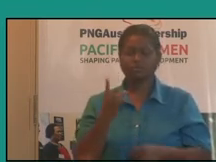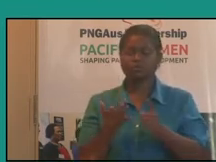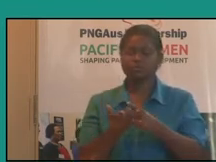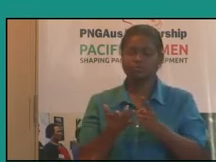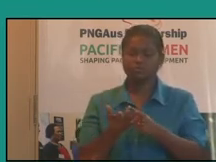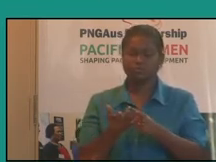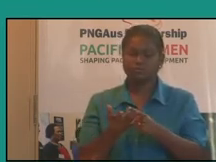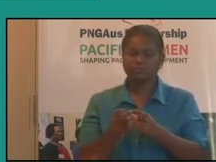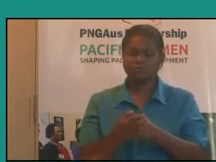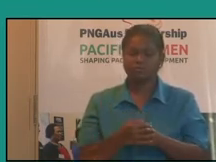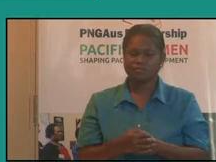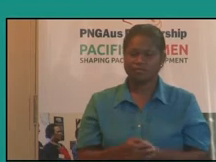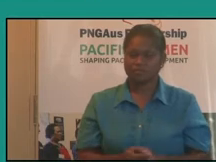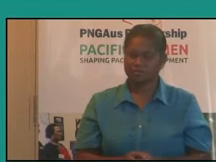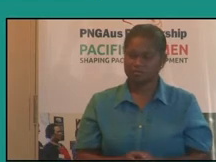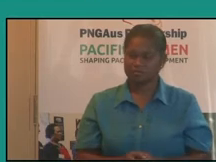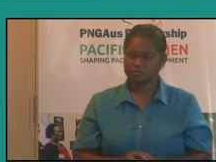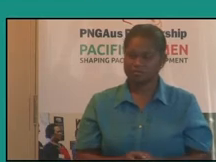conclusions from CIDO